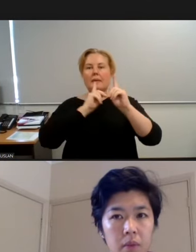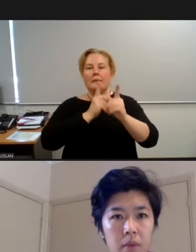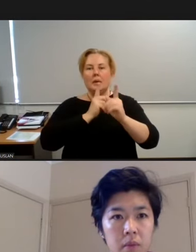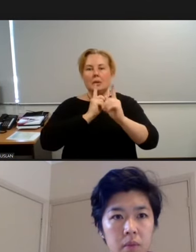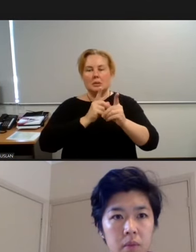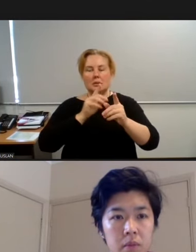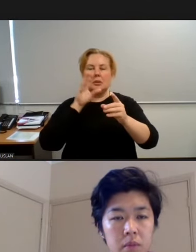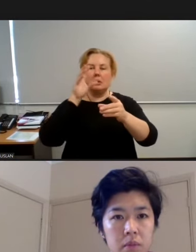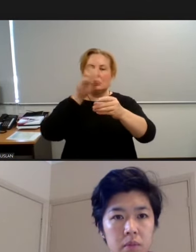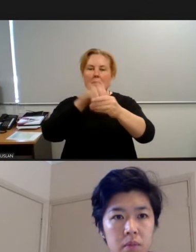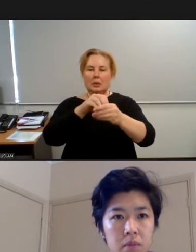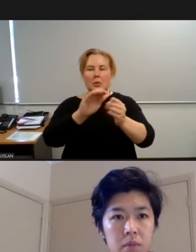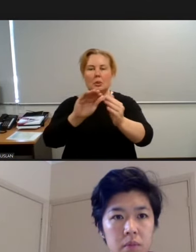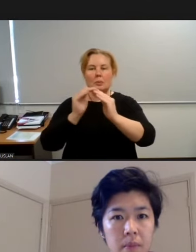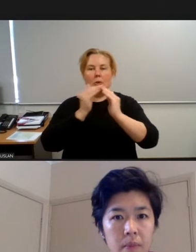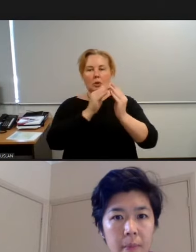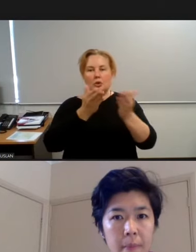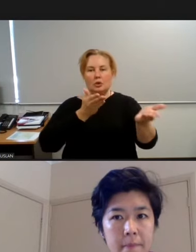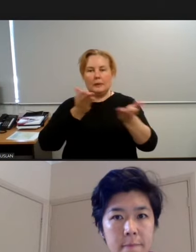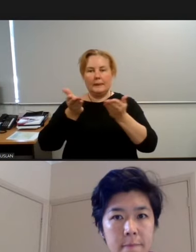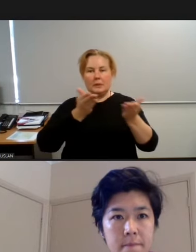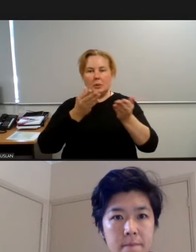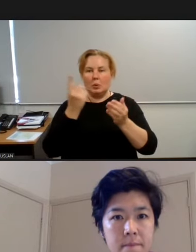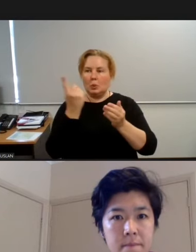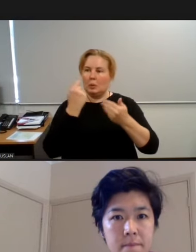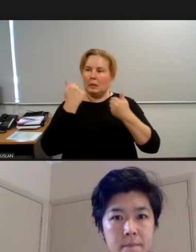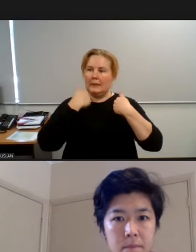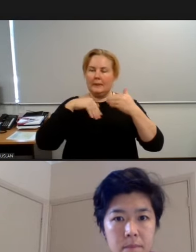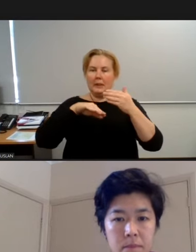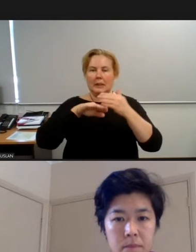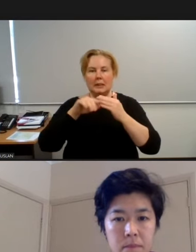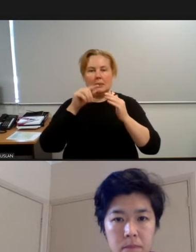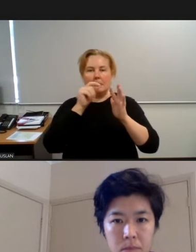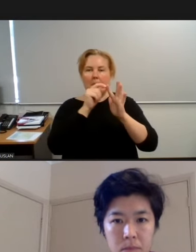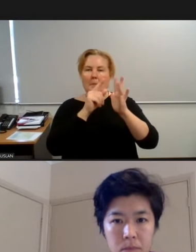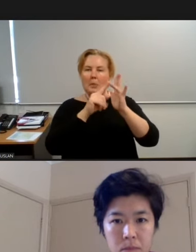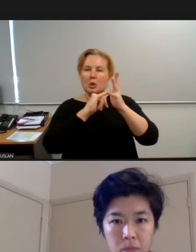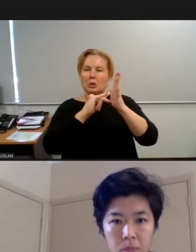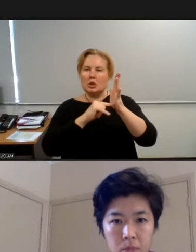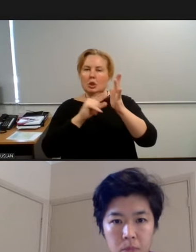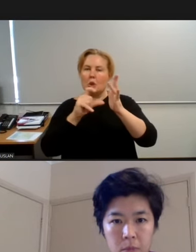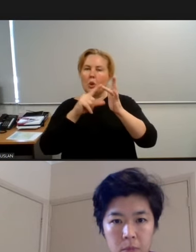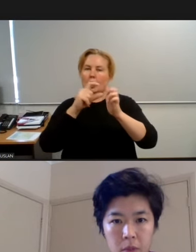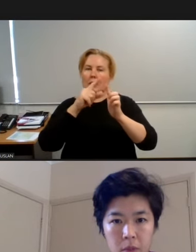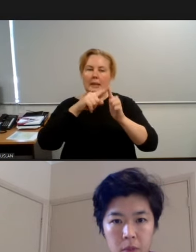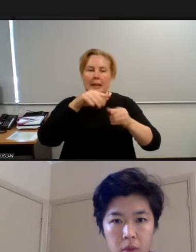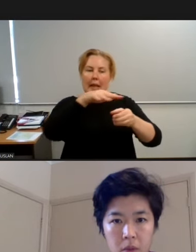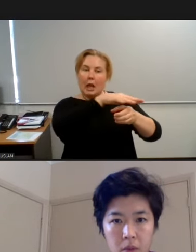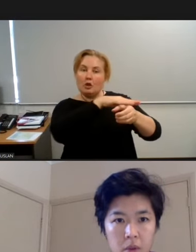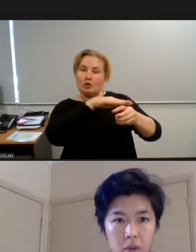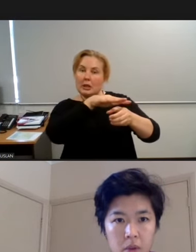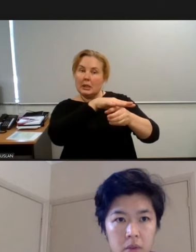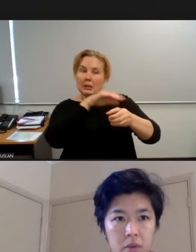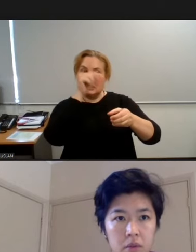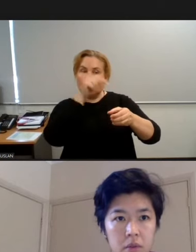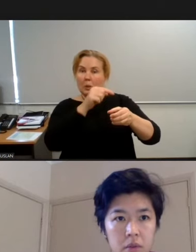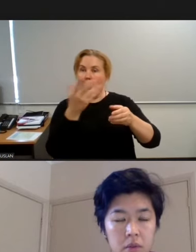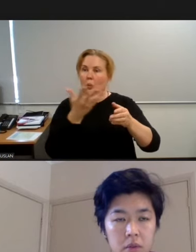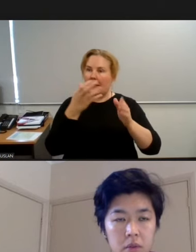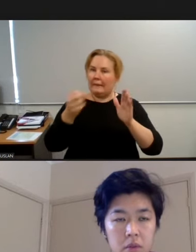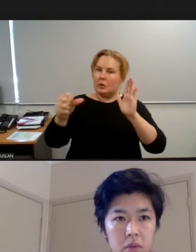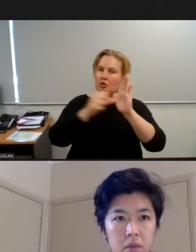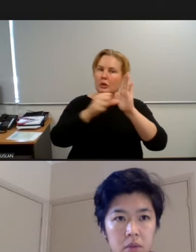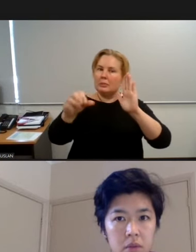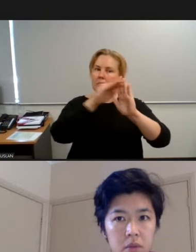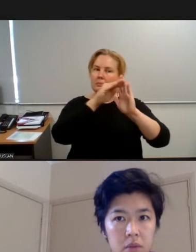community services is that those residing in restricted postcodes, the community facilities and services can still operate. If you're hosting it for a